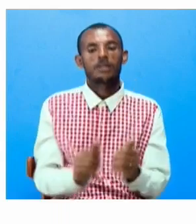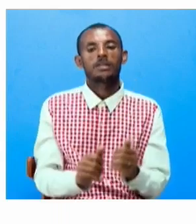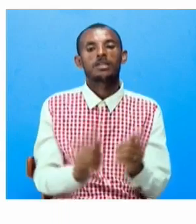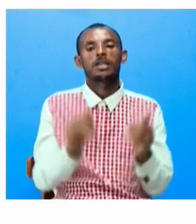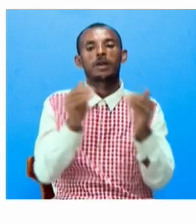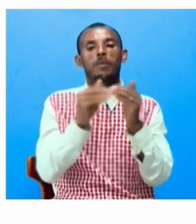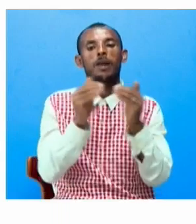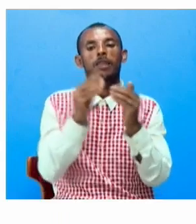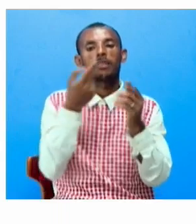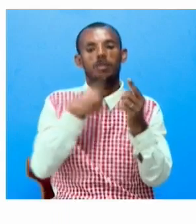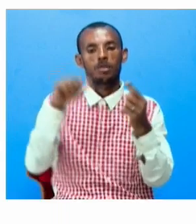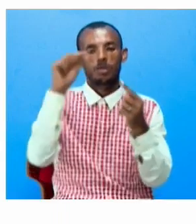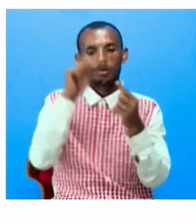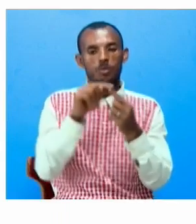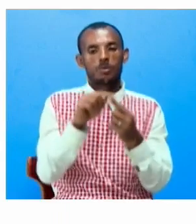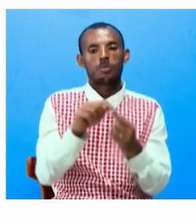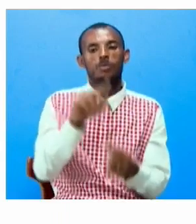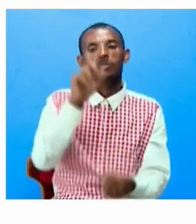equivalent to this